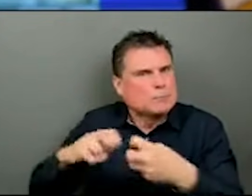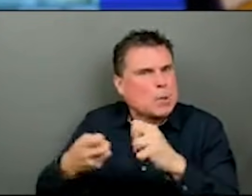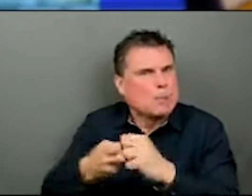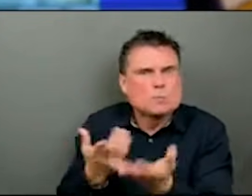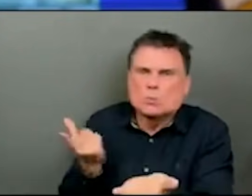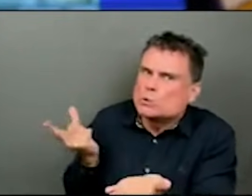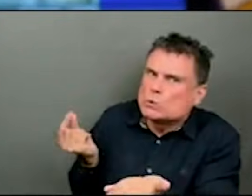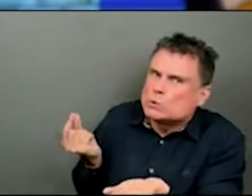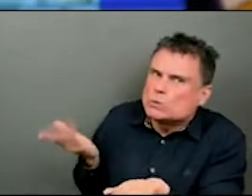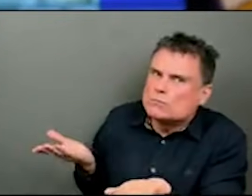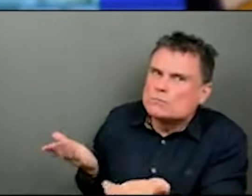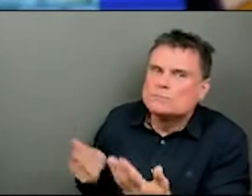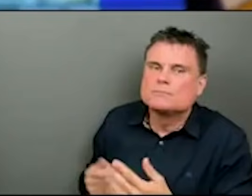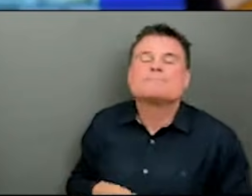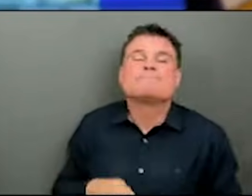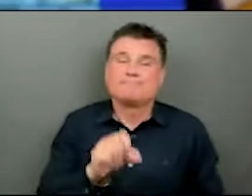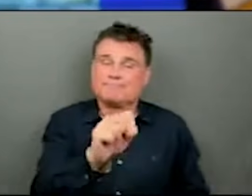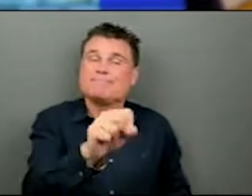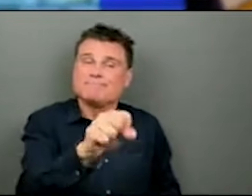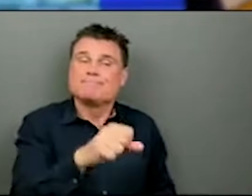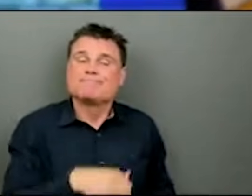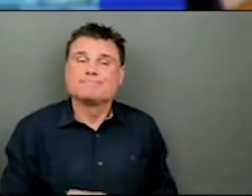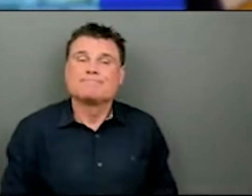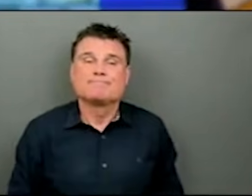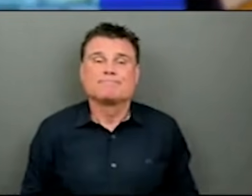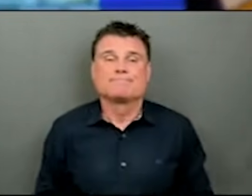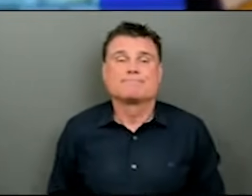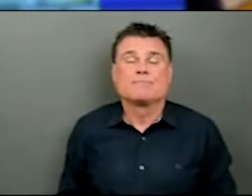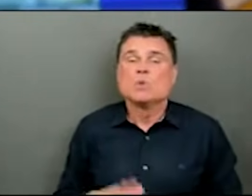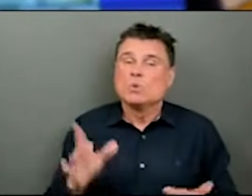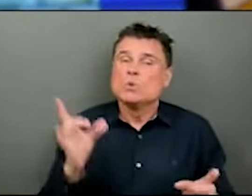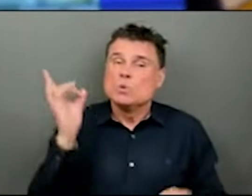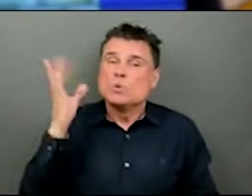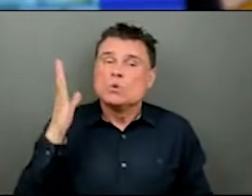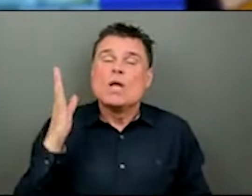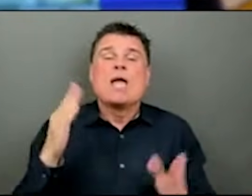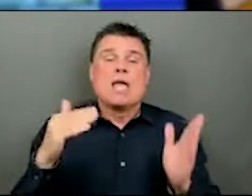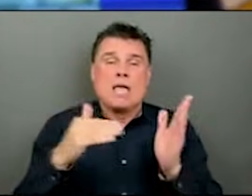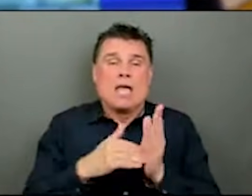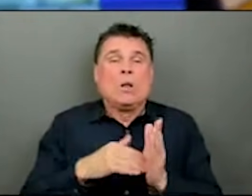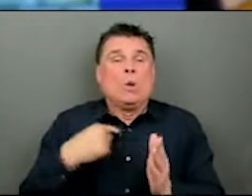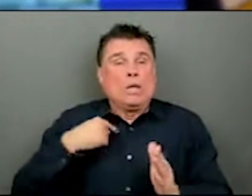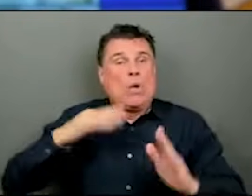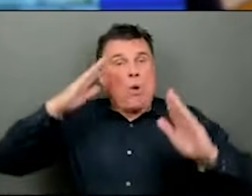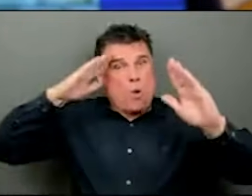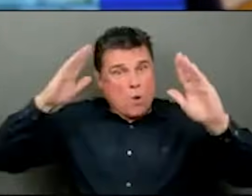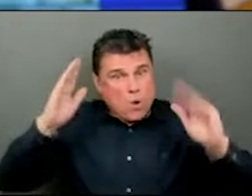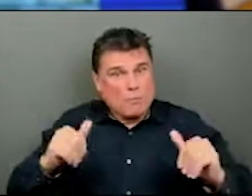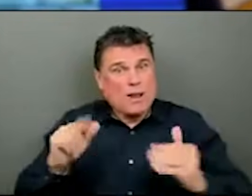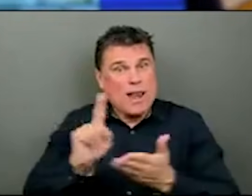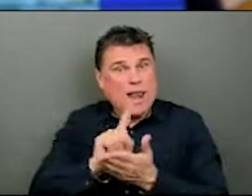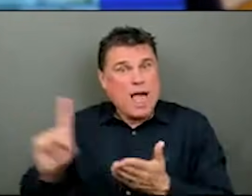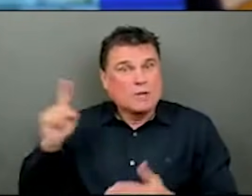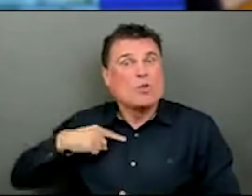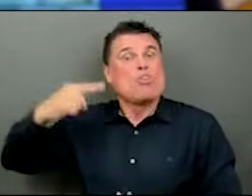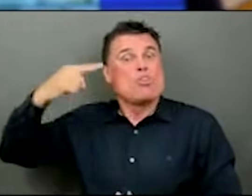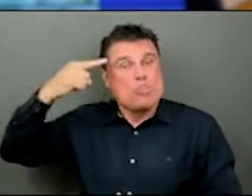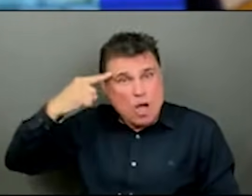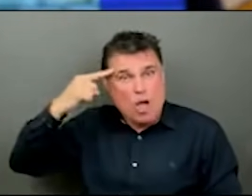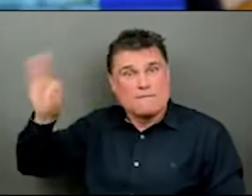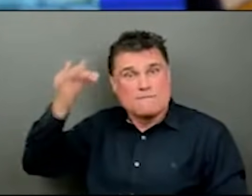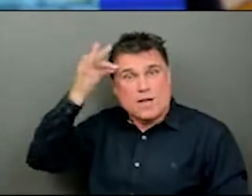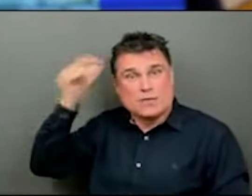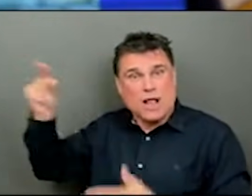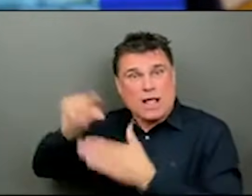It is, and again, we were hopeful that the federal budget would have contained elements of